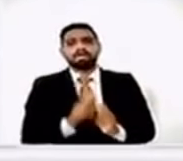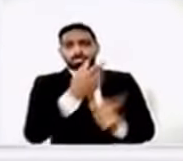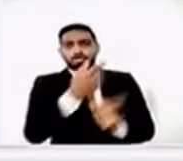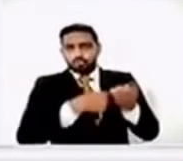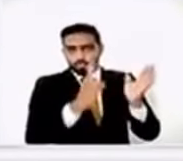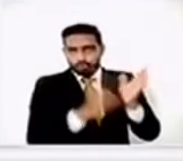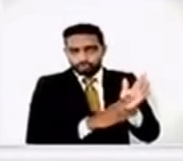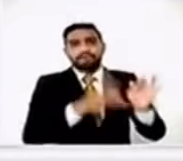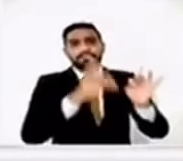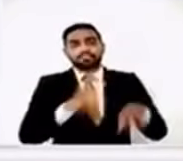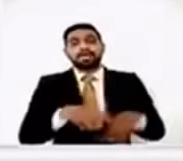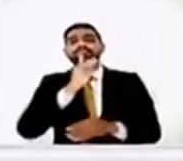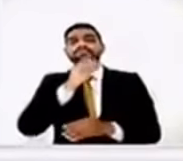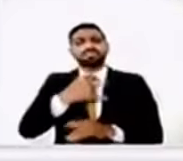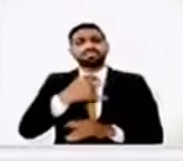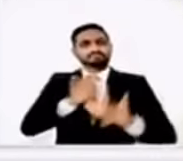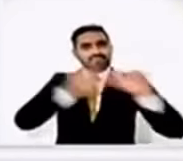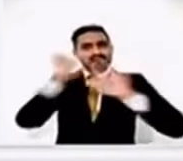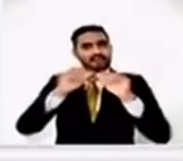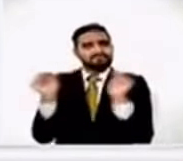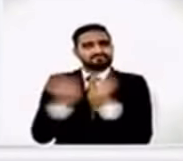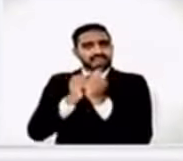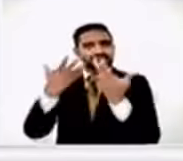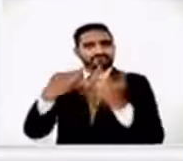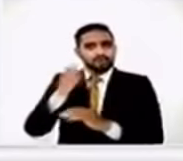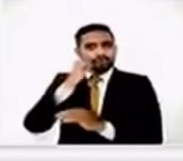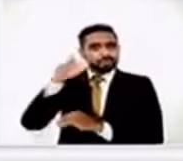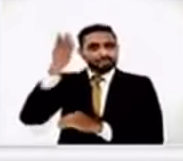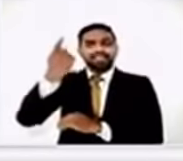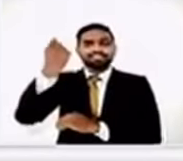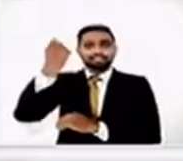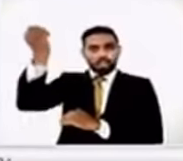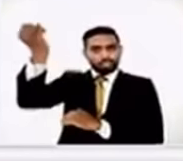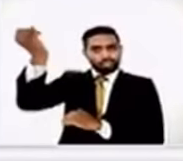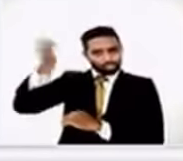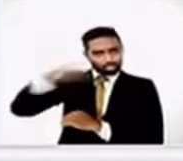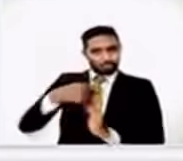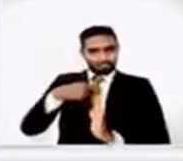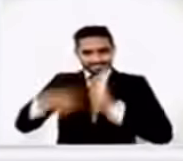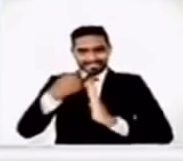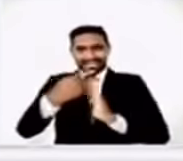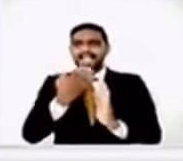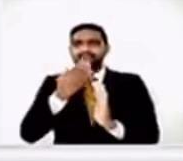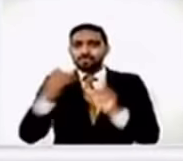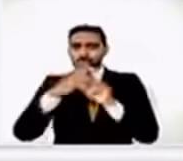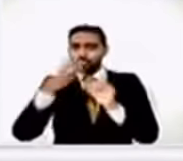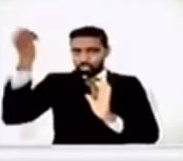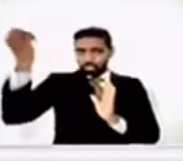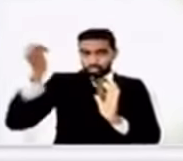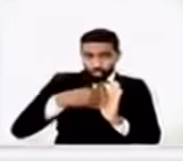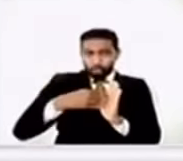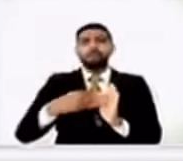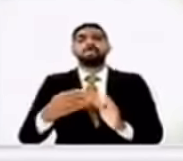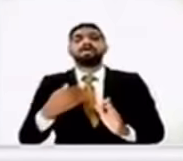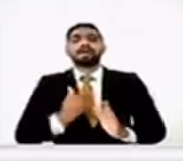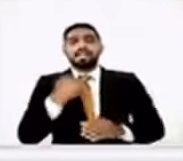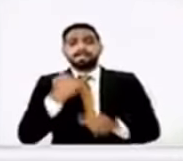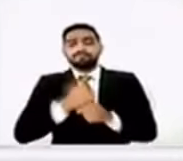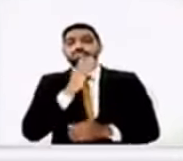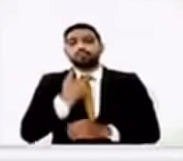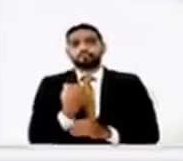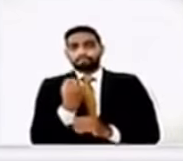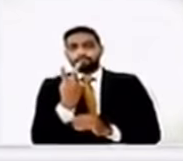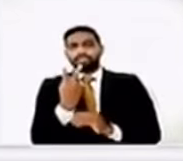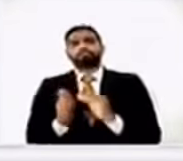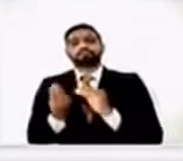the normal exchange rate for the foreign exchange remittances deposited by foreign workers. A monthly bursary